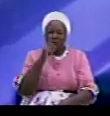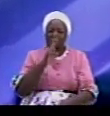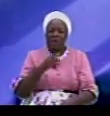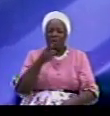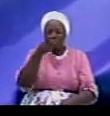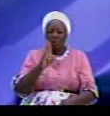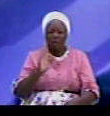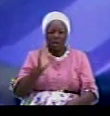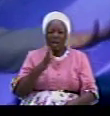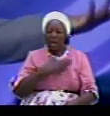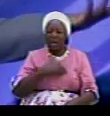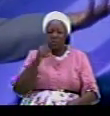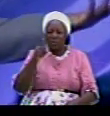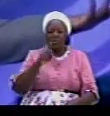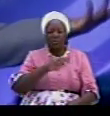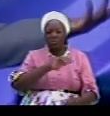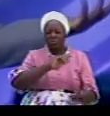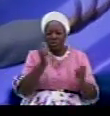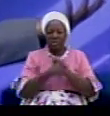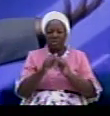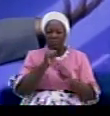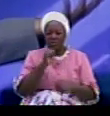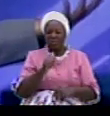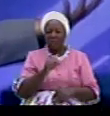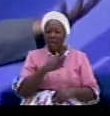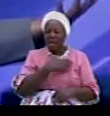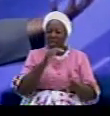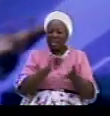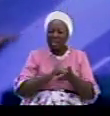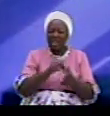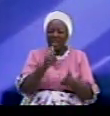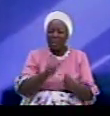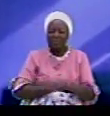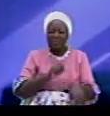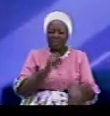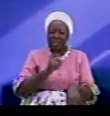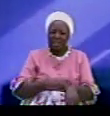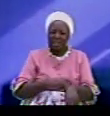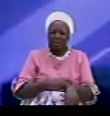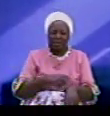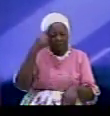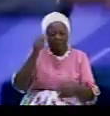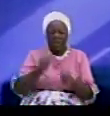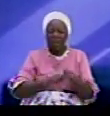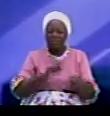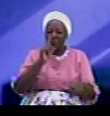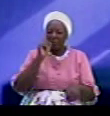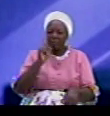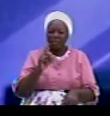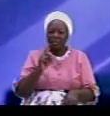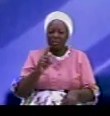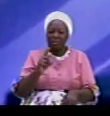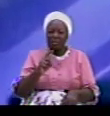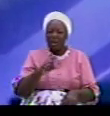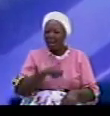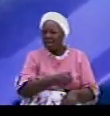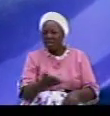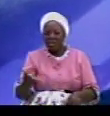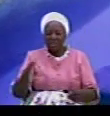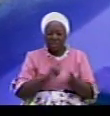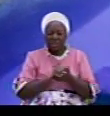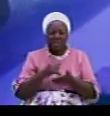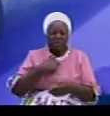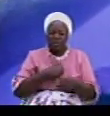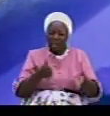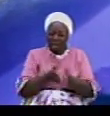not. And that every time, for everyone, whatever we ask